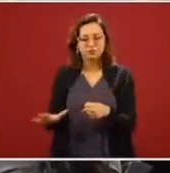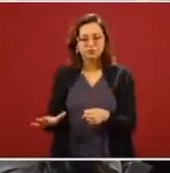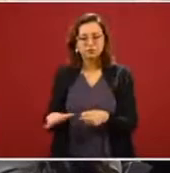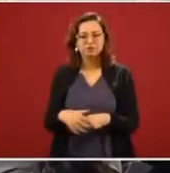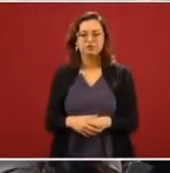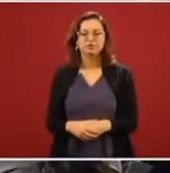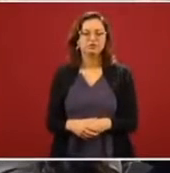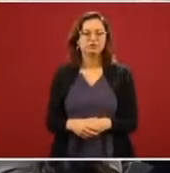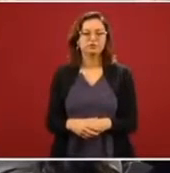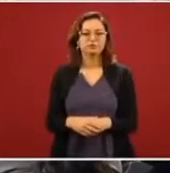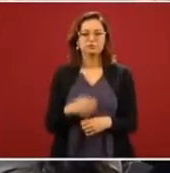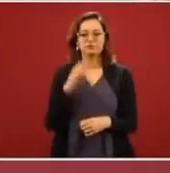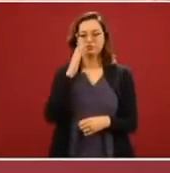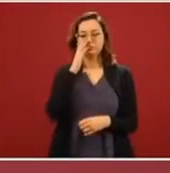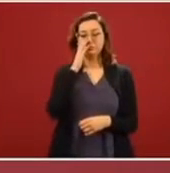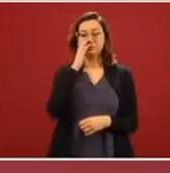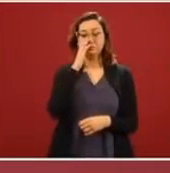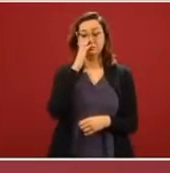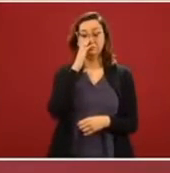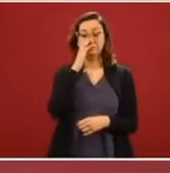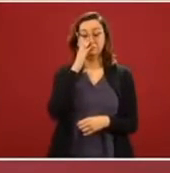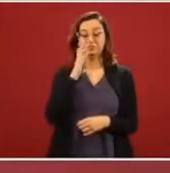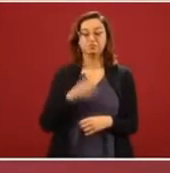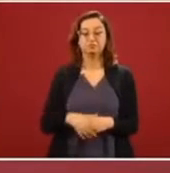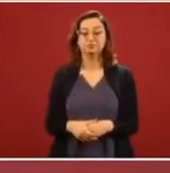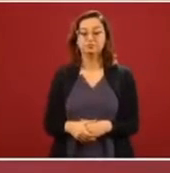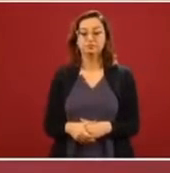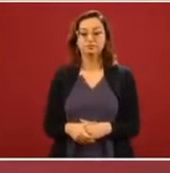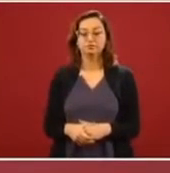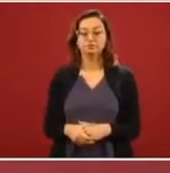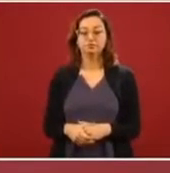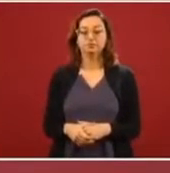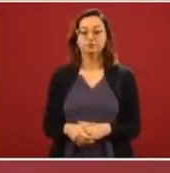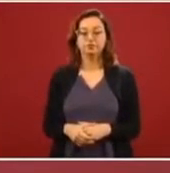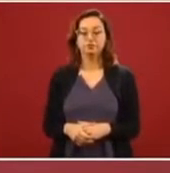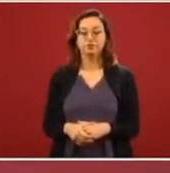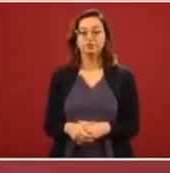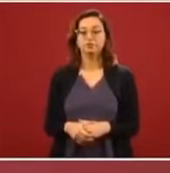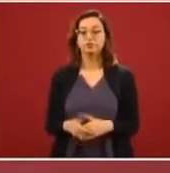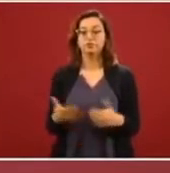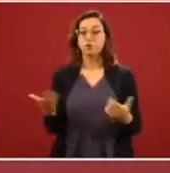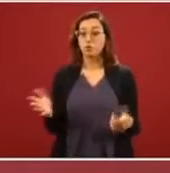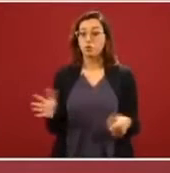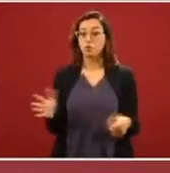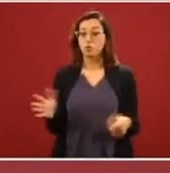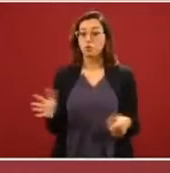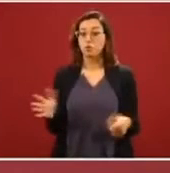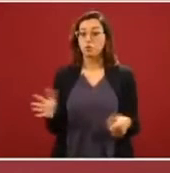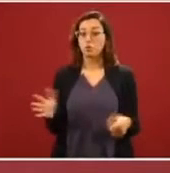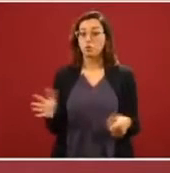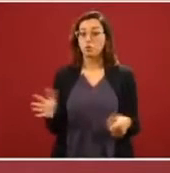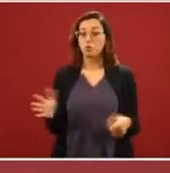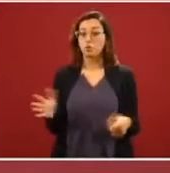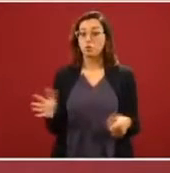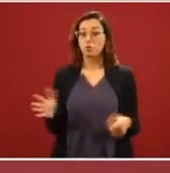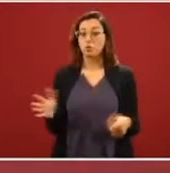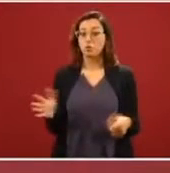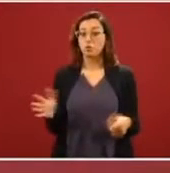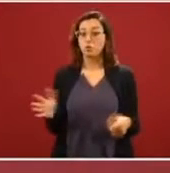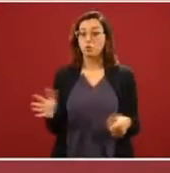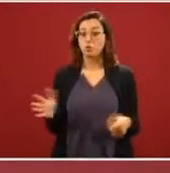sin causar un daño de consecuencias without